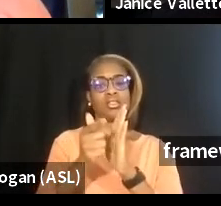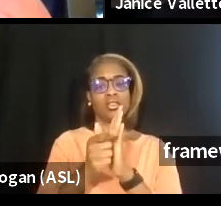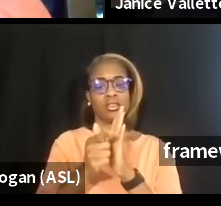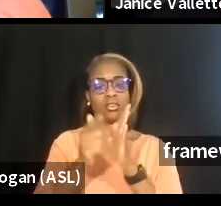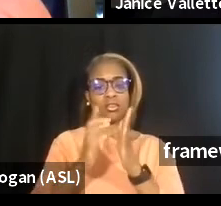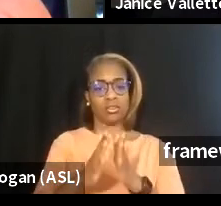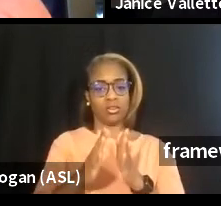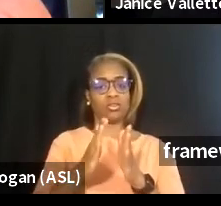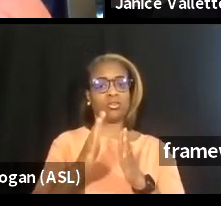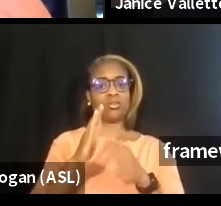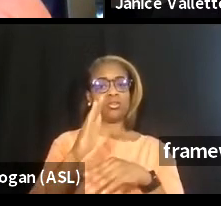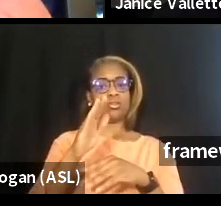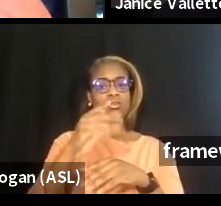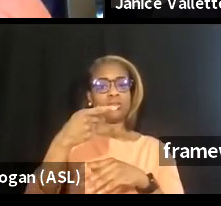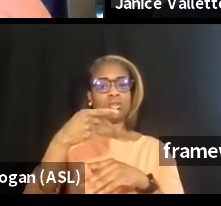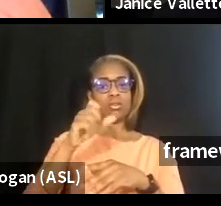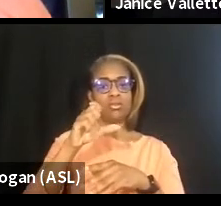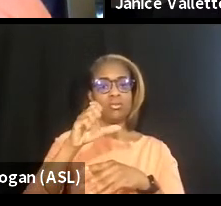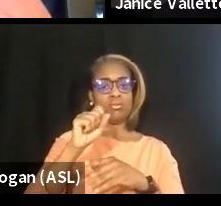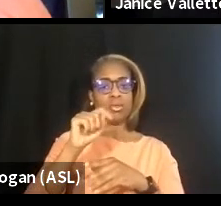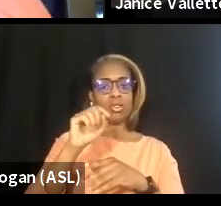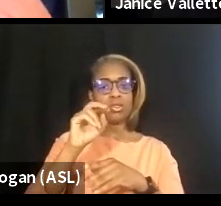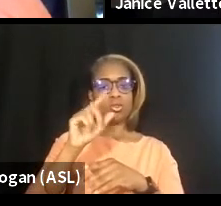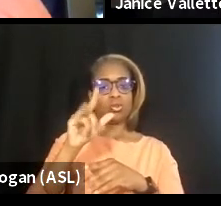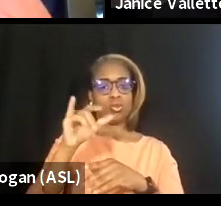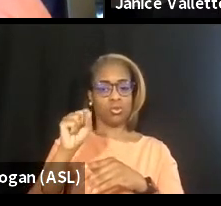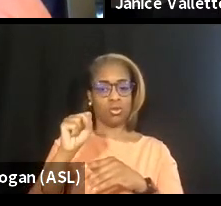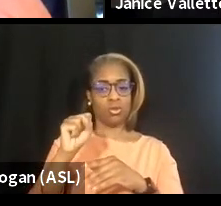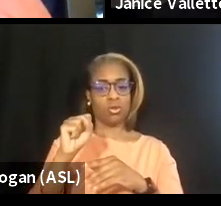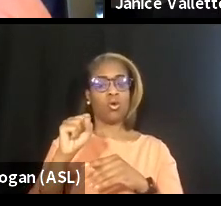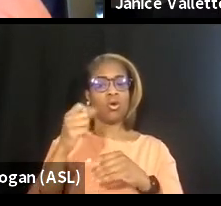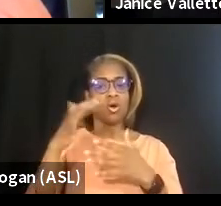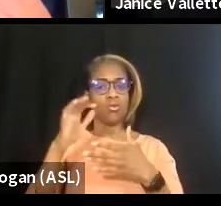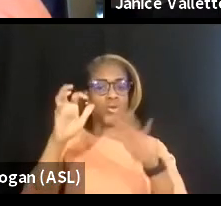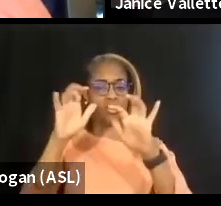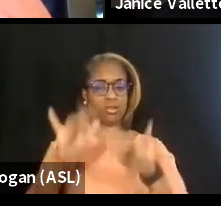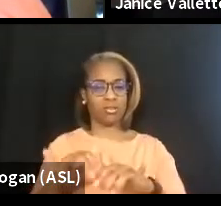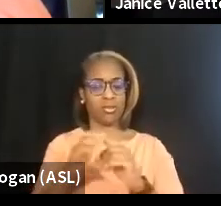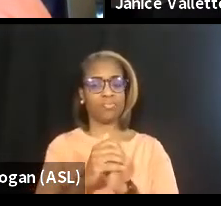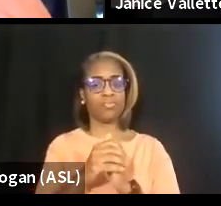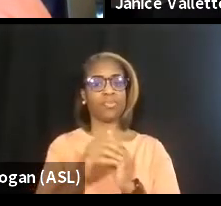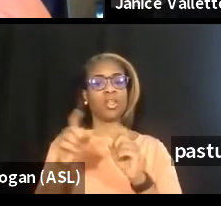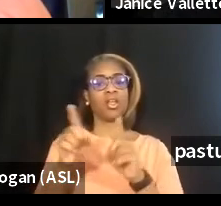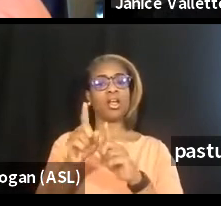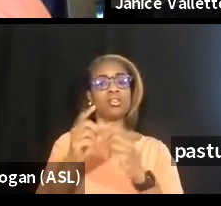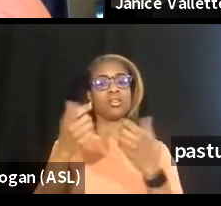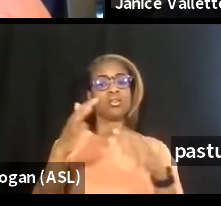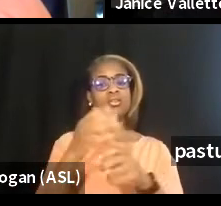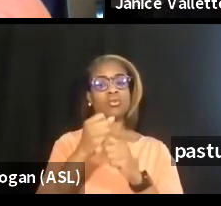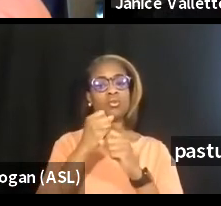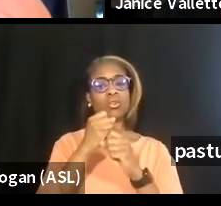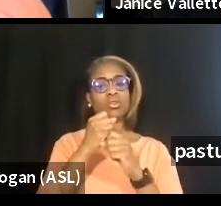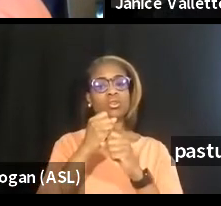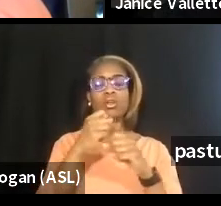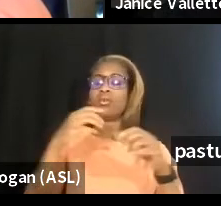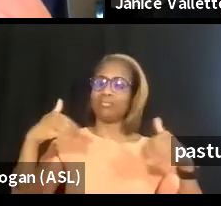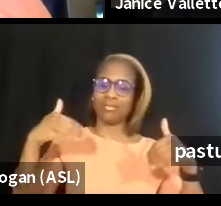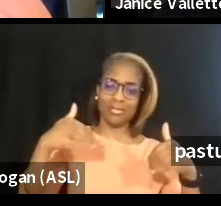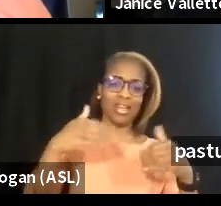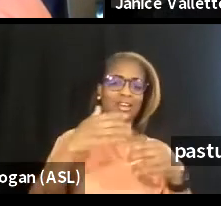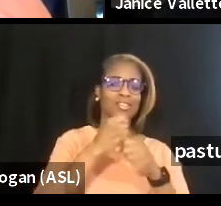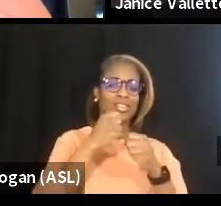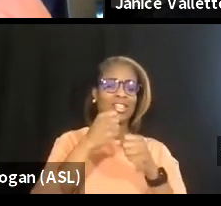for your approval after continued review today. You've also received for your review a draft. You've not received a